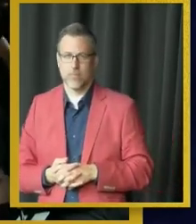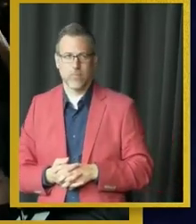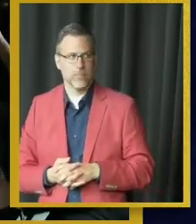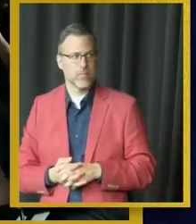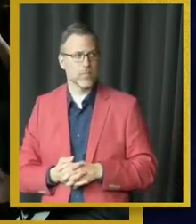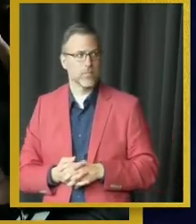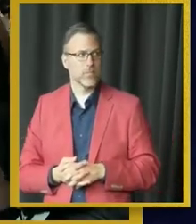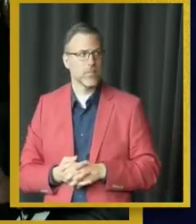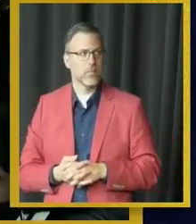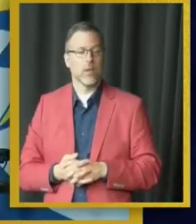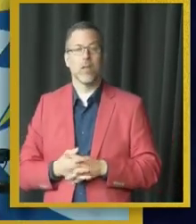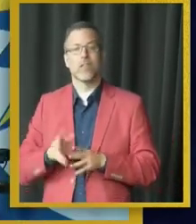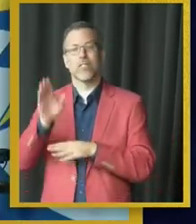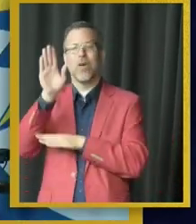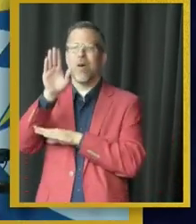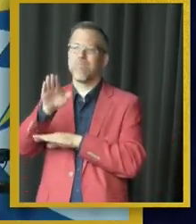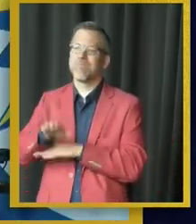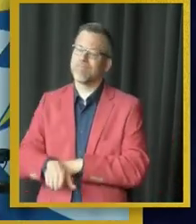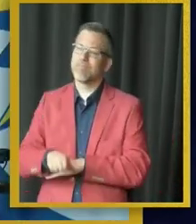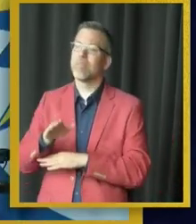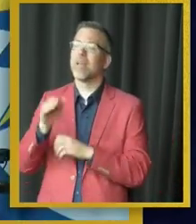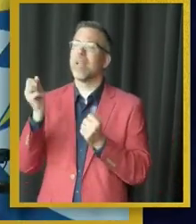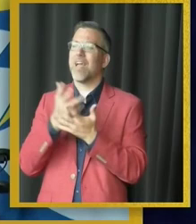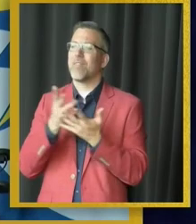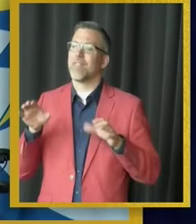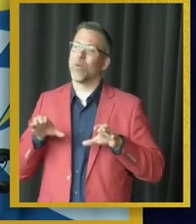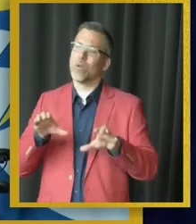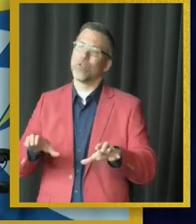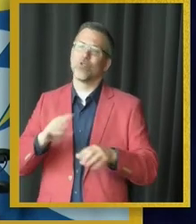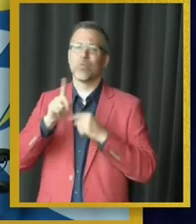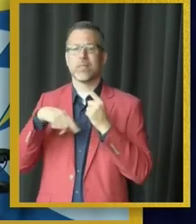And in the end of the day, so much of what we do is about people.